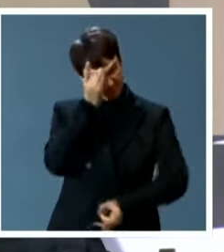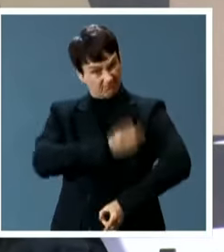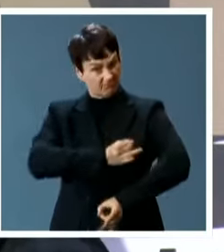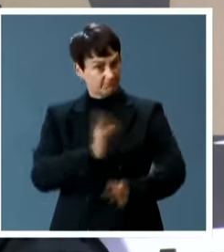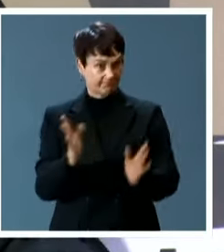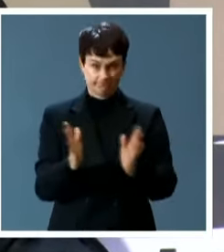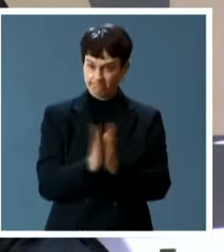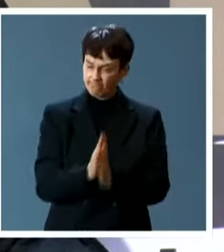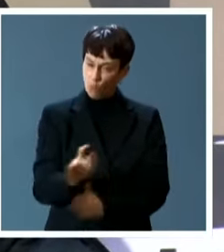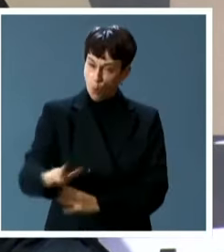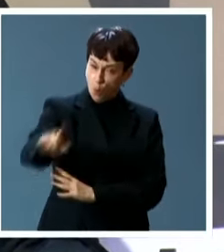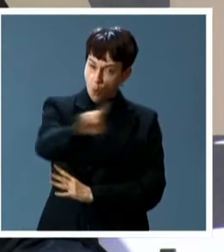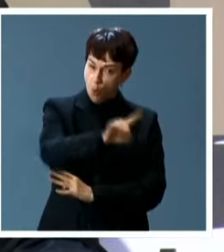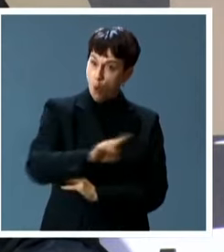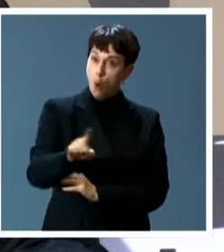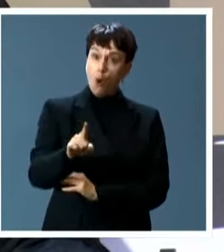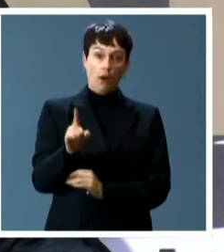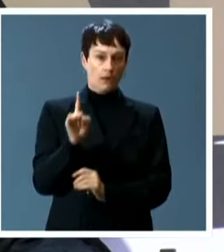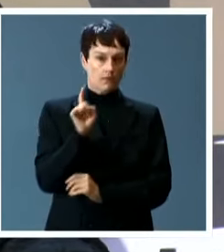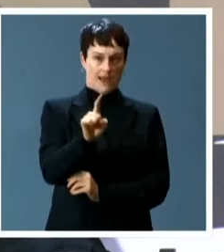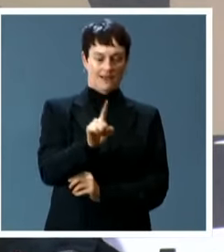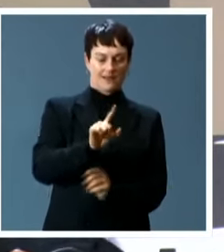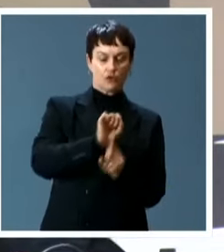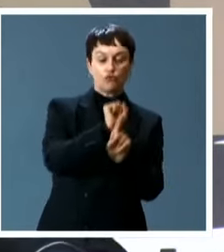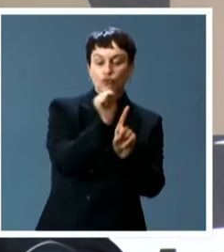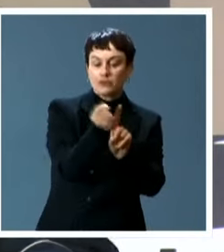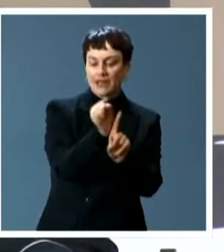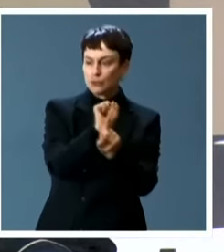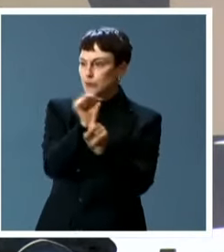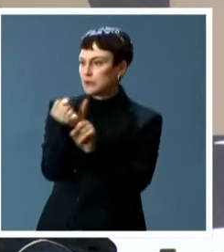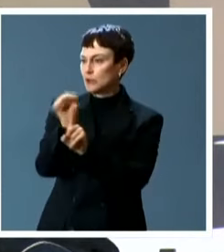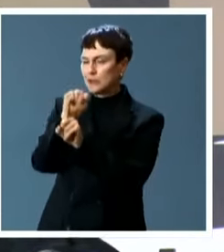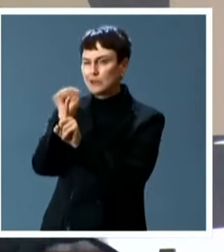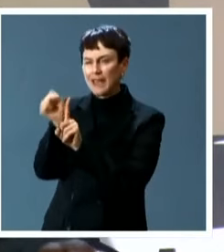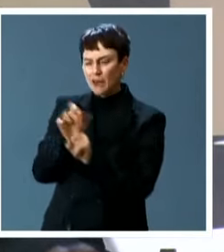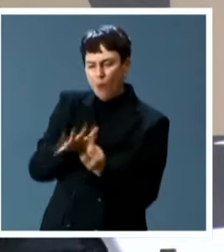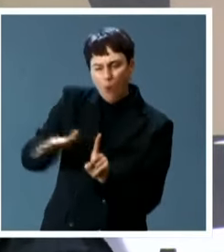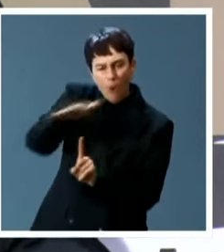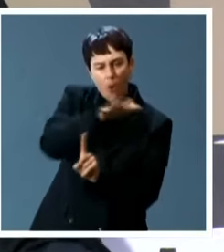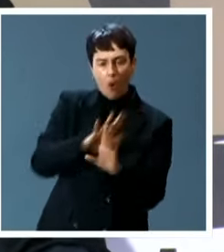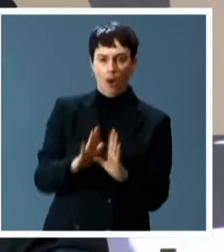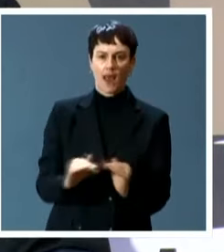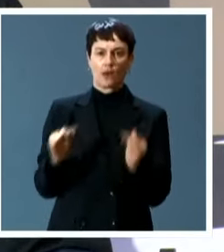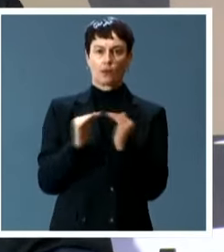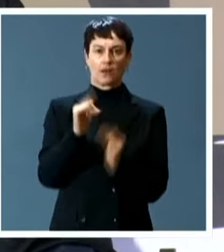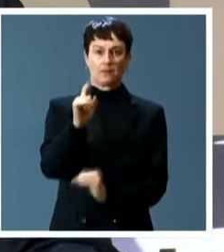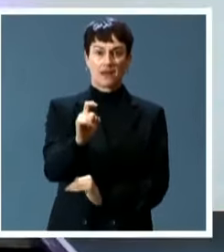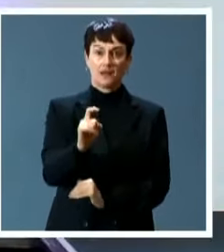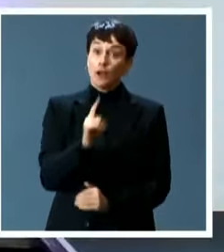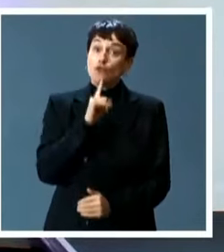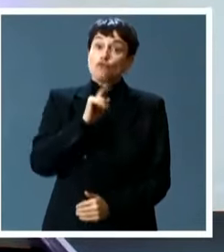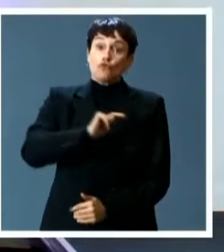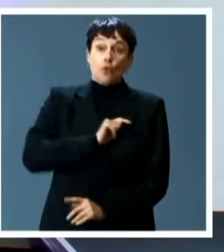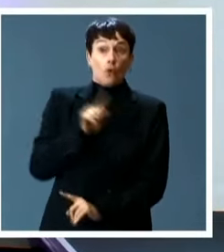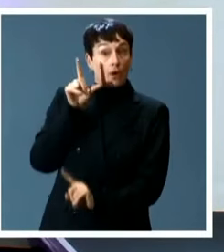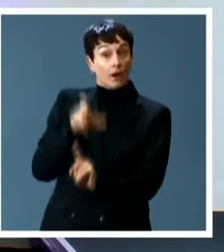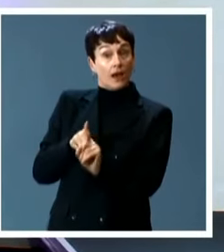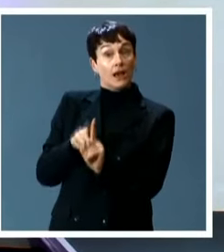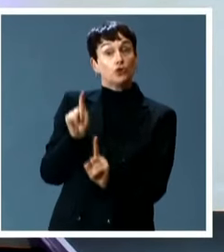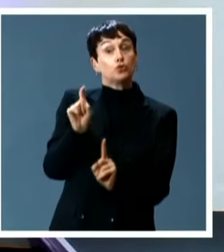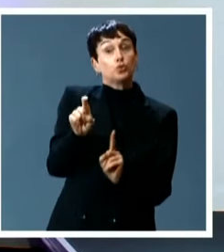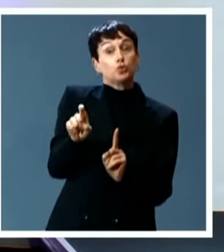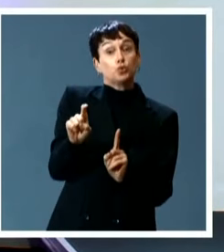make just societies. The Secretary General was meant to join us in South Africa at